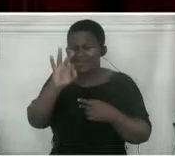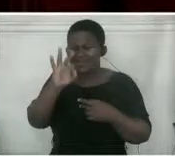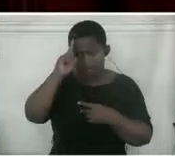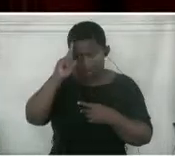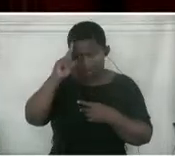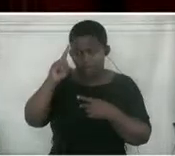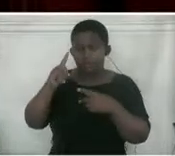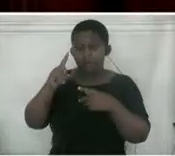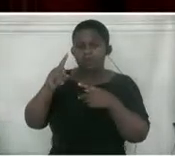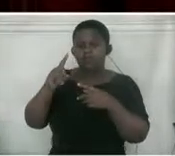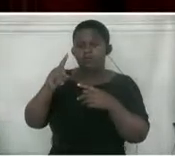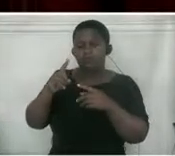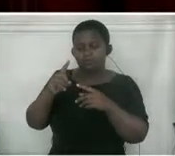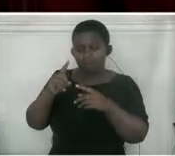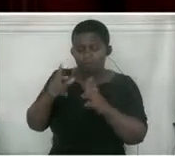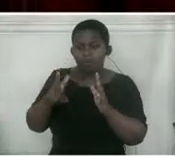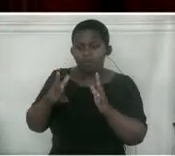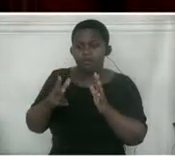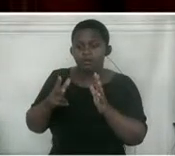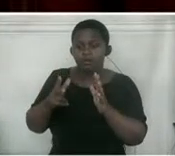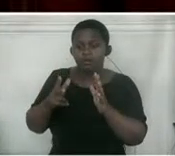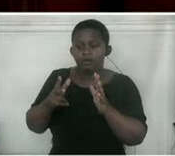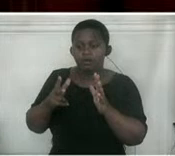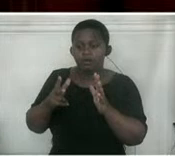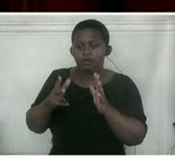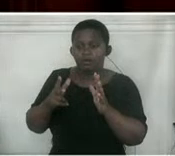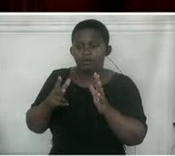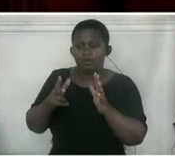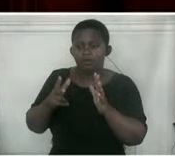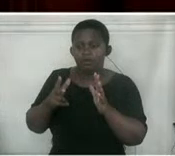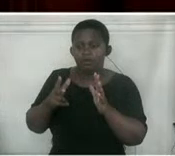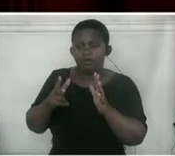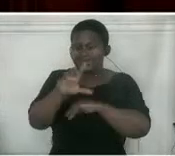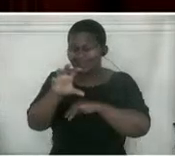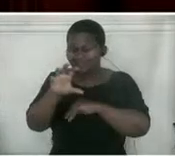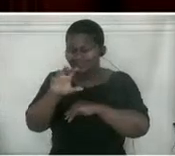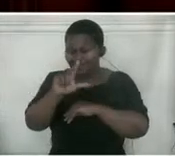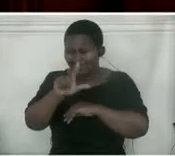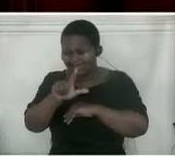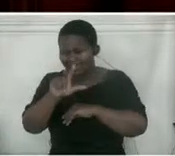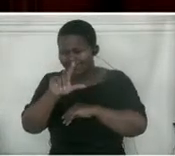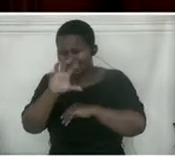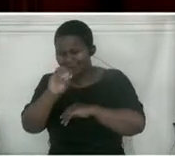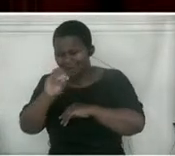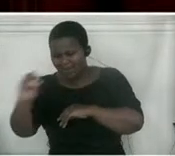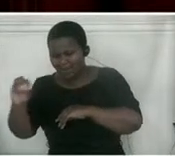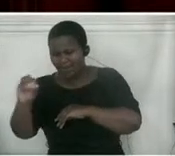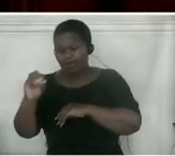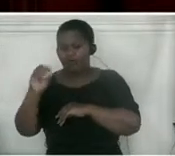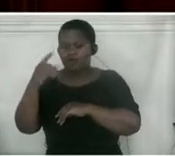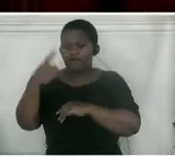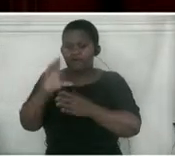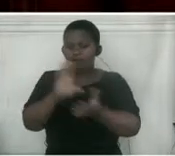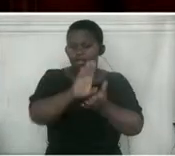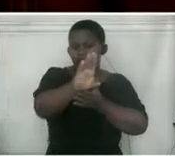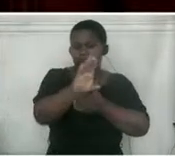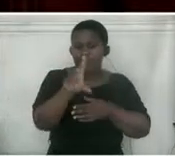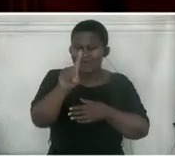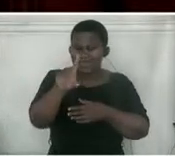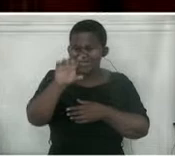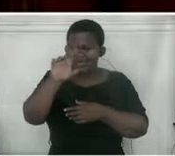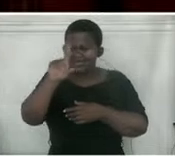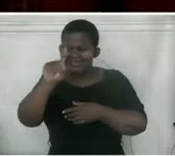industrialists have been approved for more than 700 million of grant funding from DTI